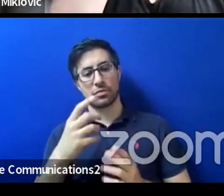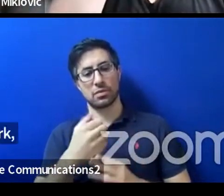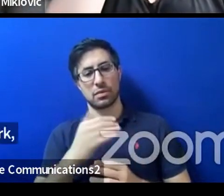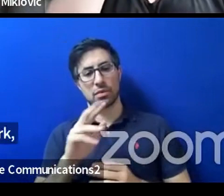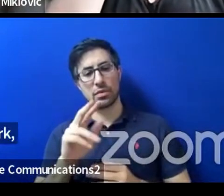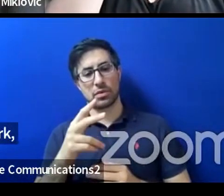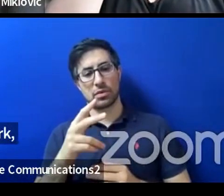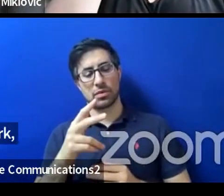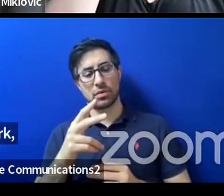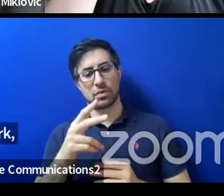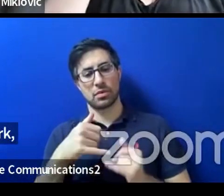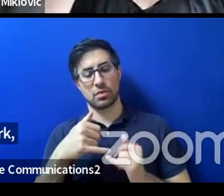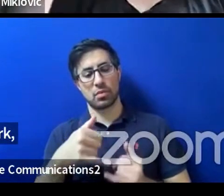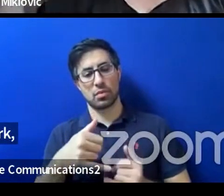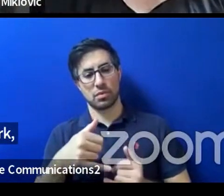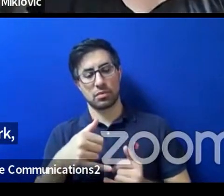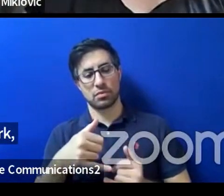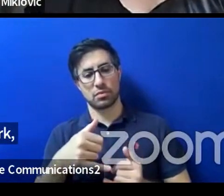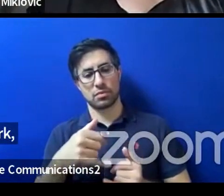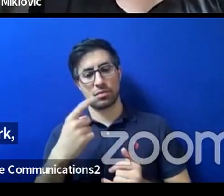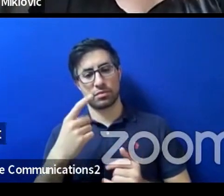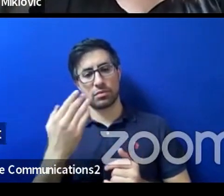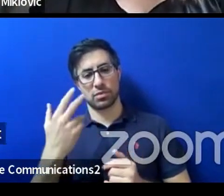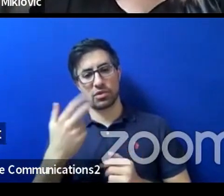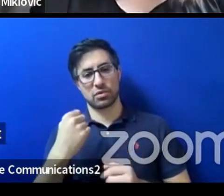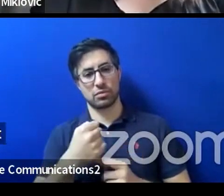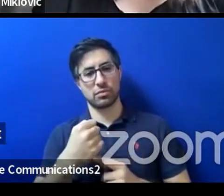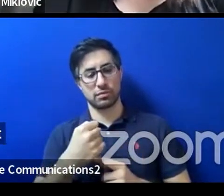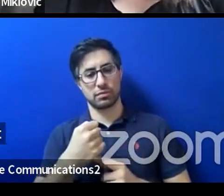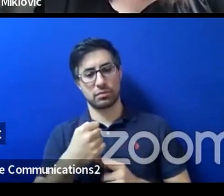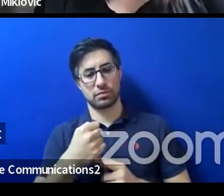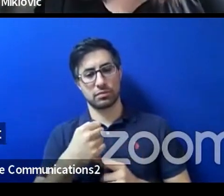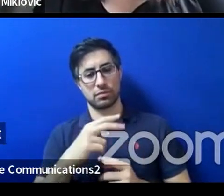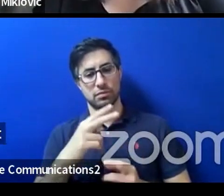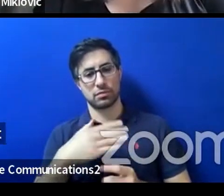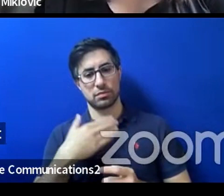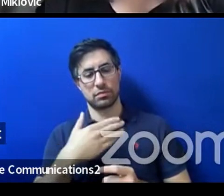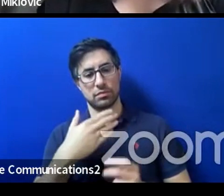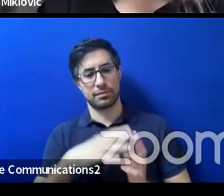3rd Inspired Award for the past 3 years. So I'm very happy.